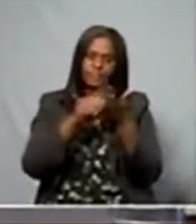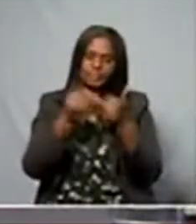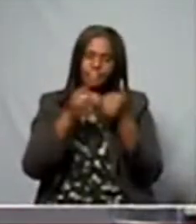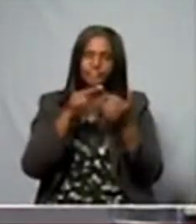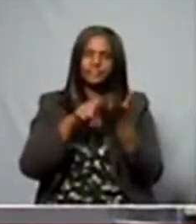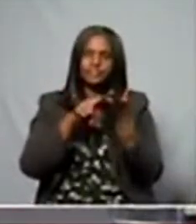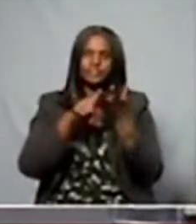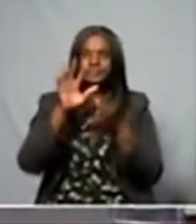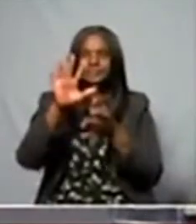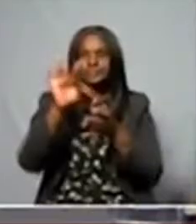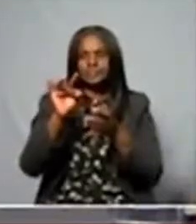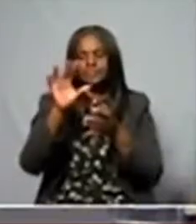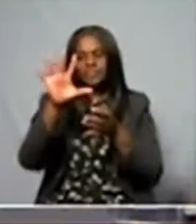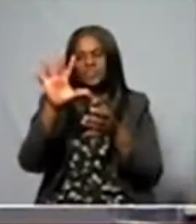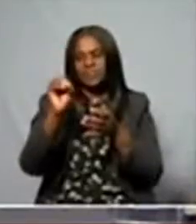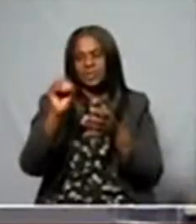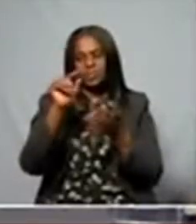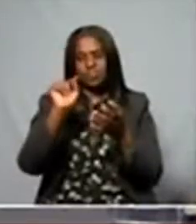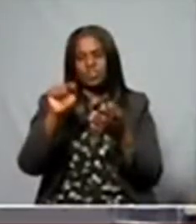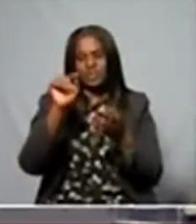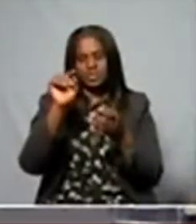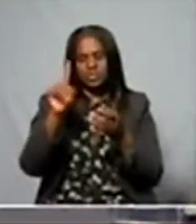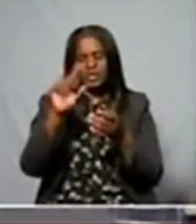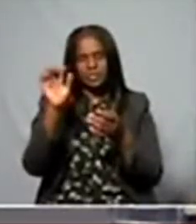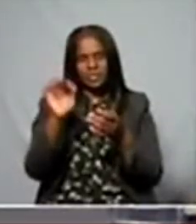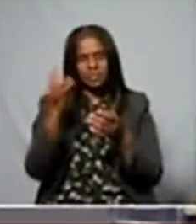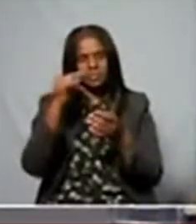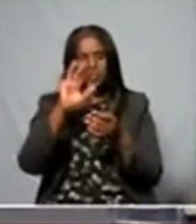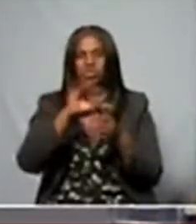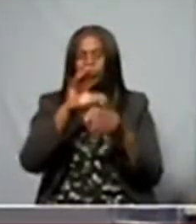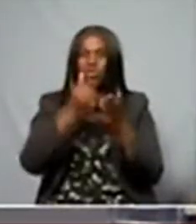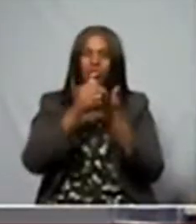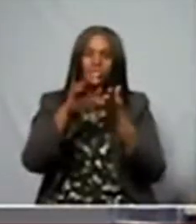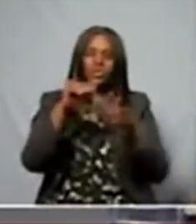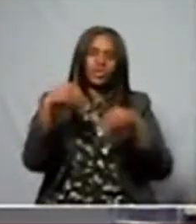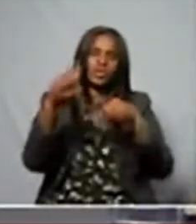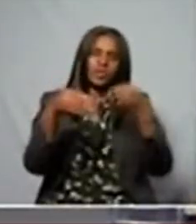representing 50.1% of the releases.